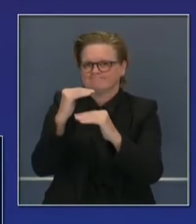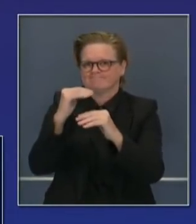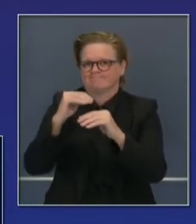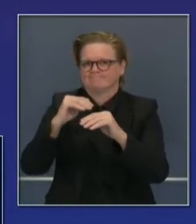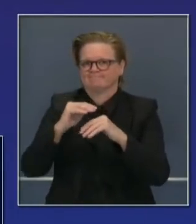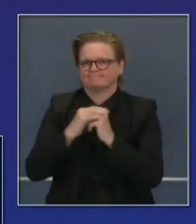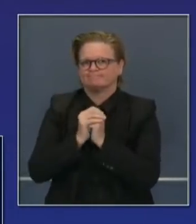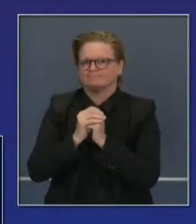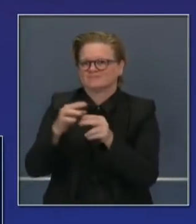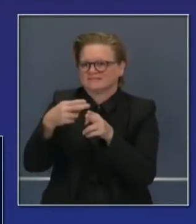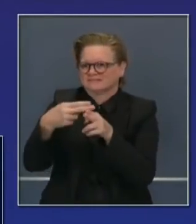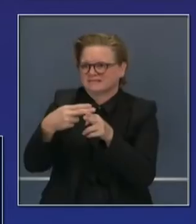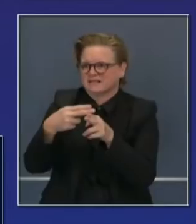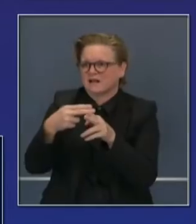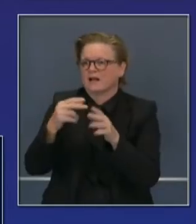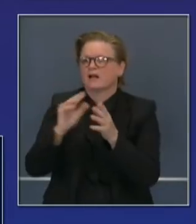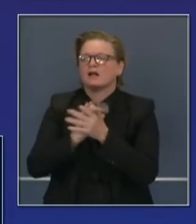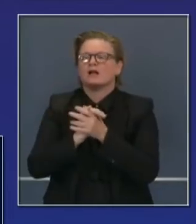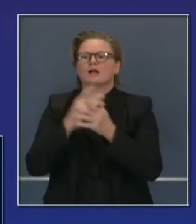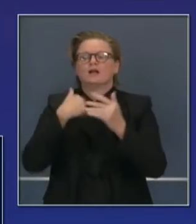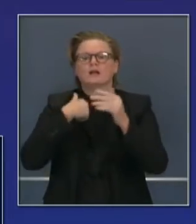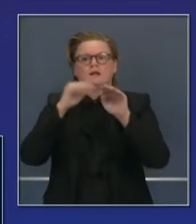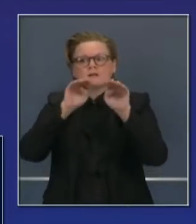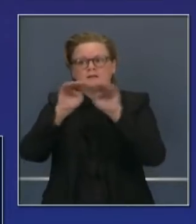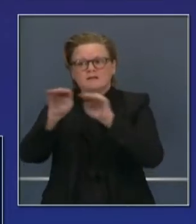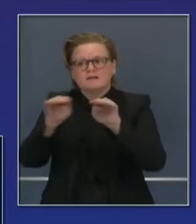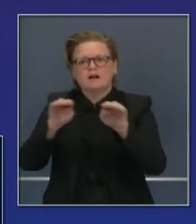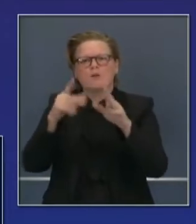everybody, if you want to look at the details of all of this,